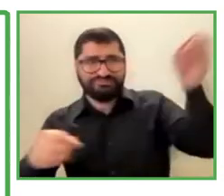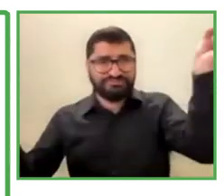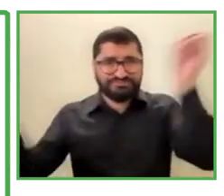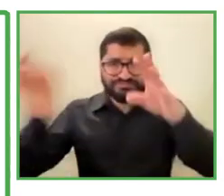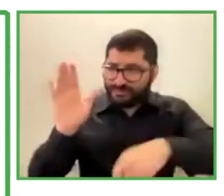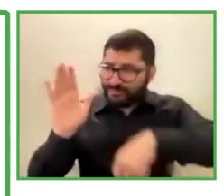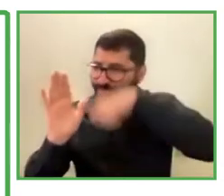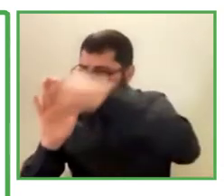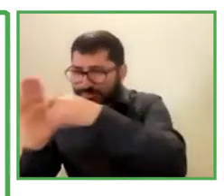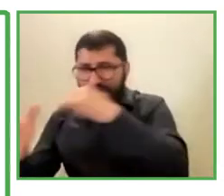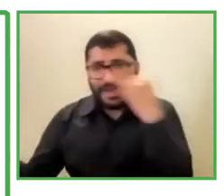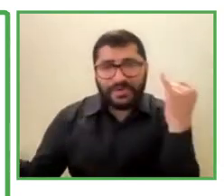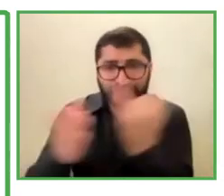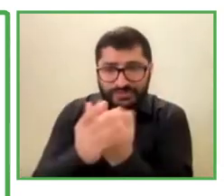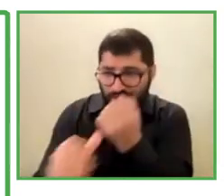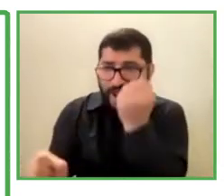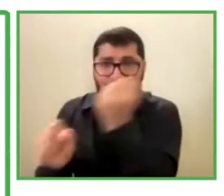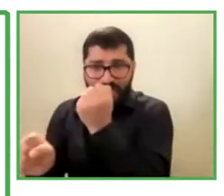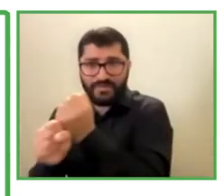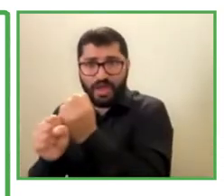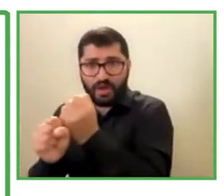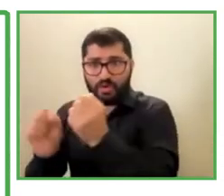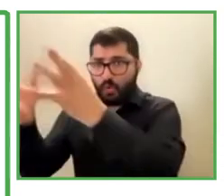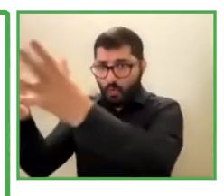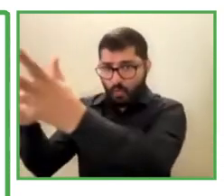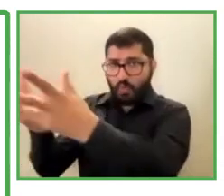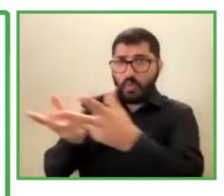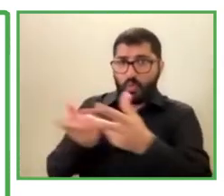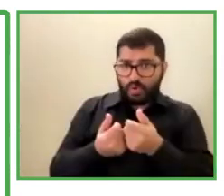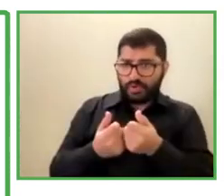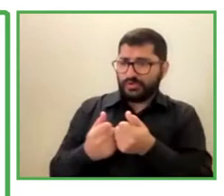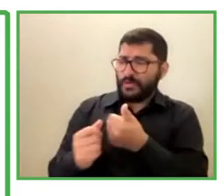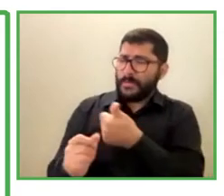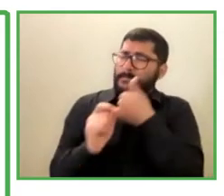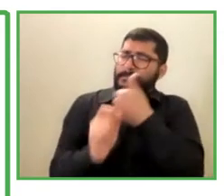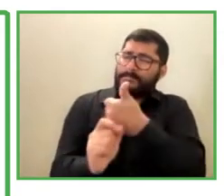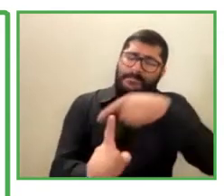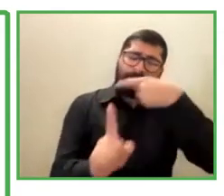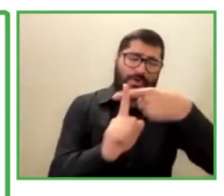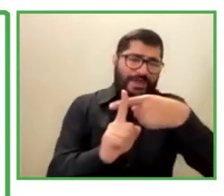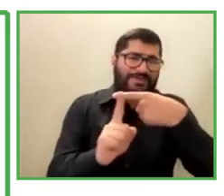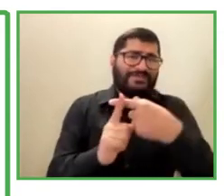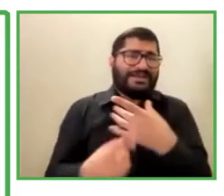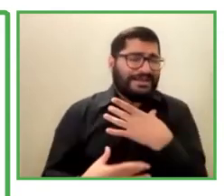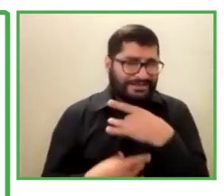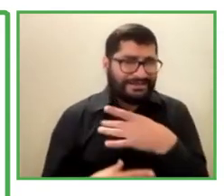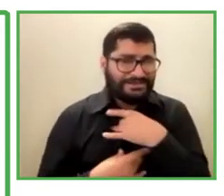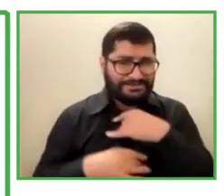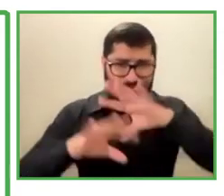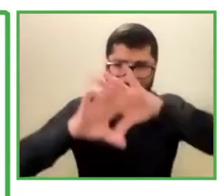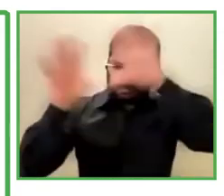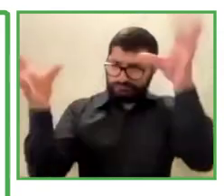had results that were very interesting for the organization, and also